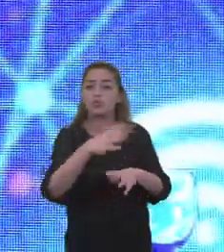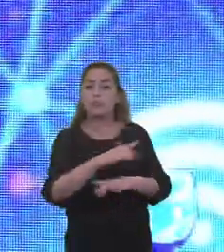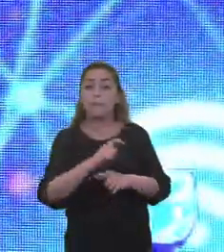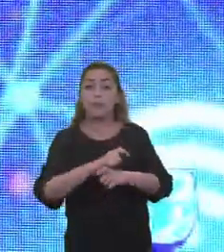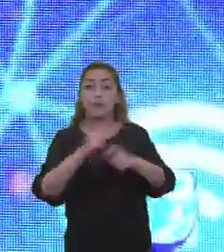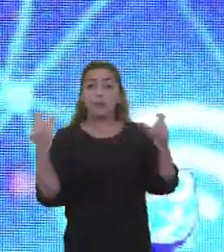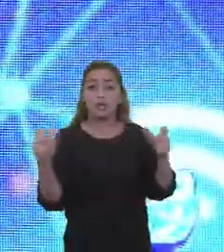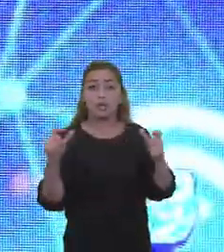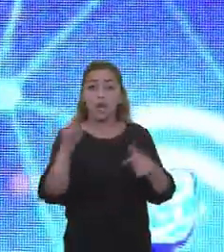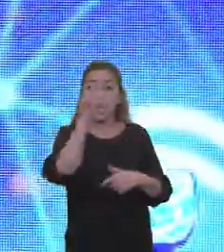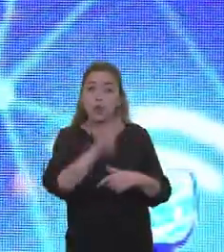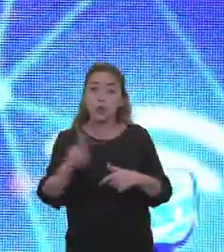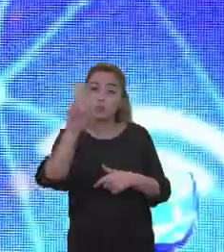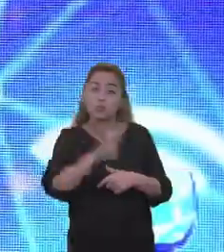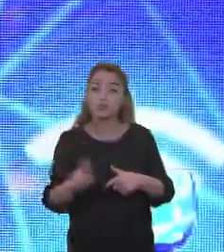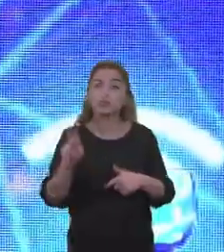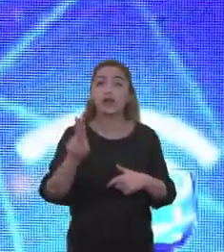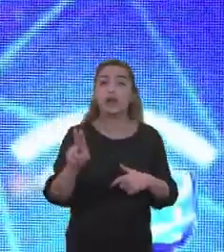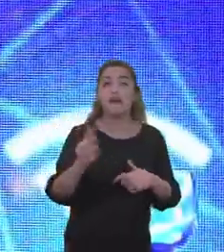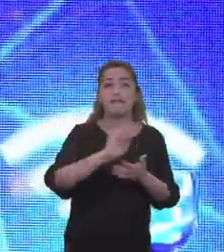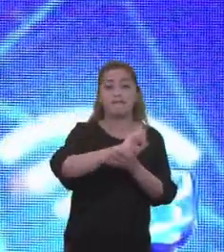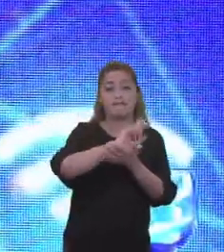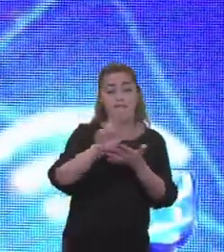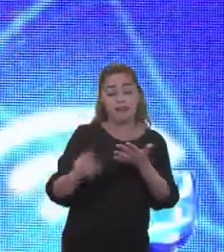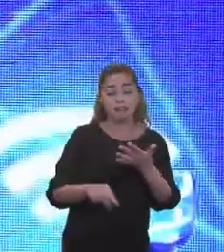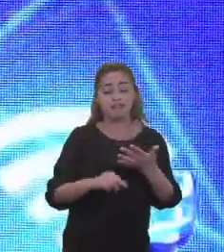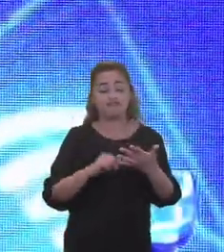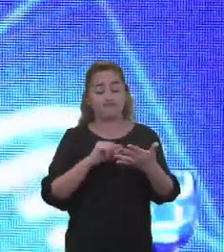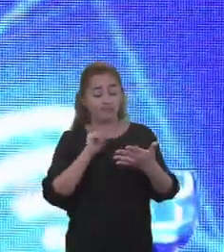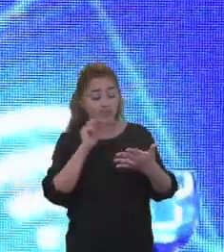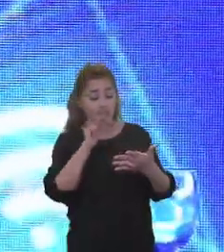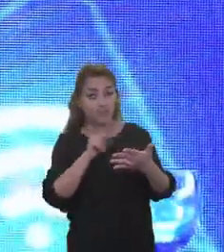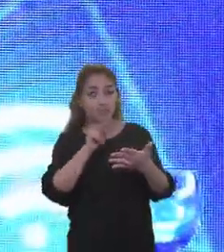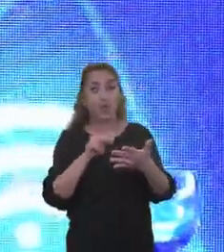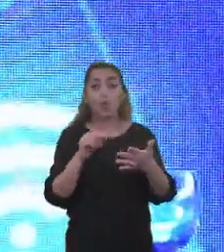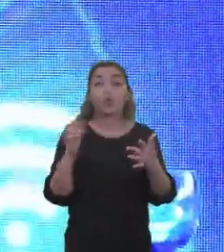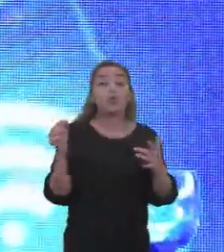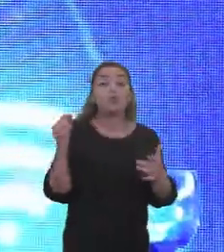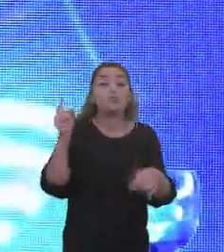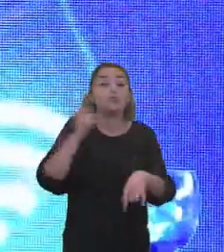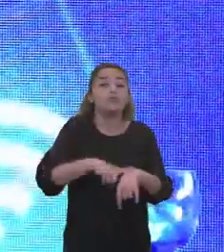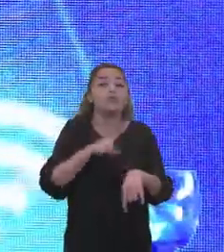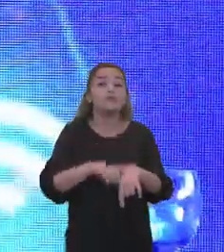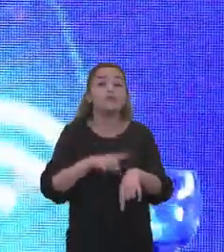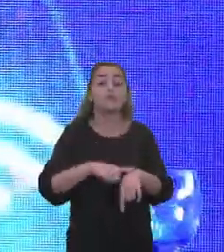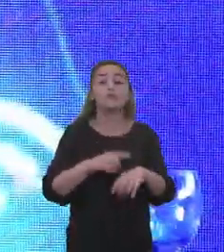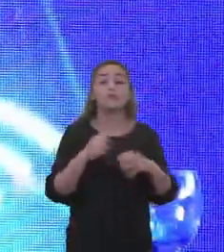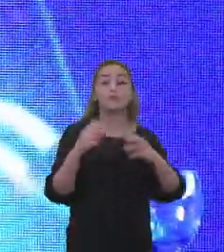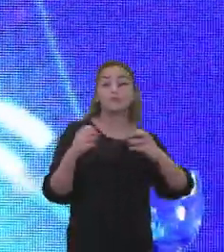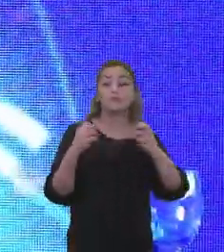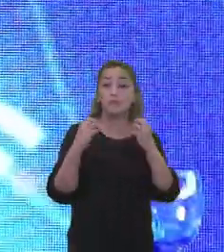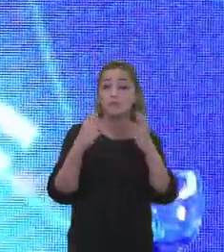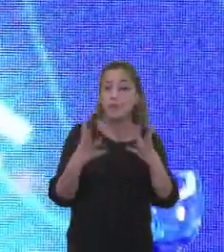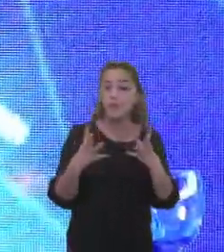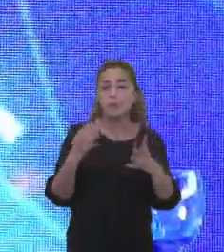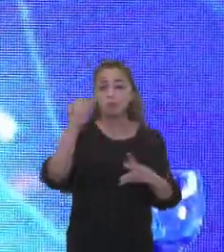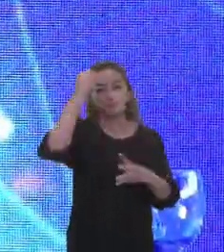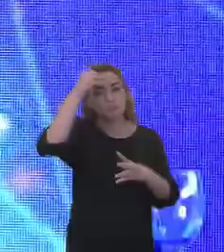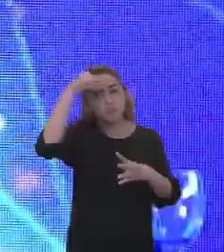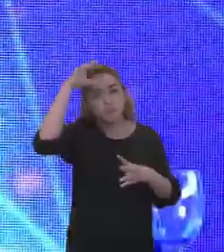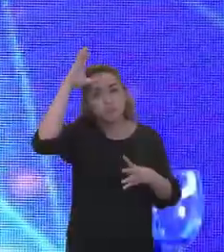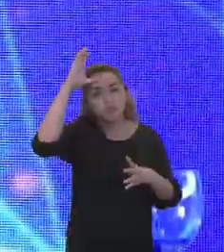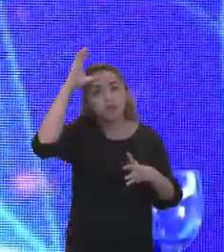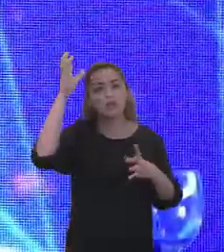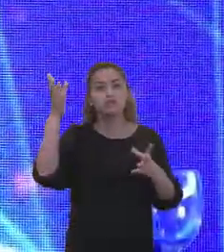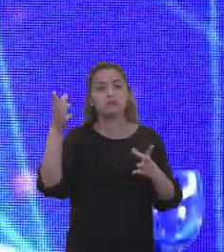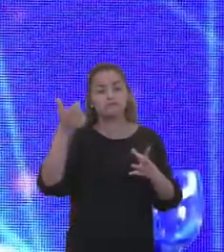time they dedicate to using the technology needs to be quality time, quality connection